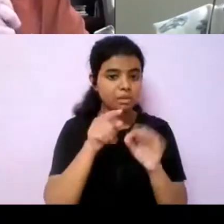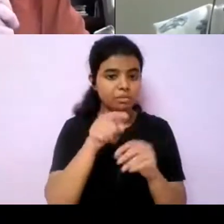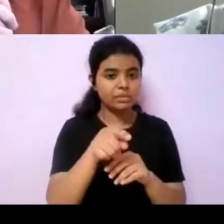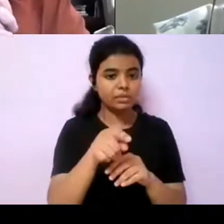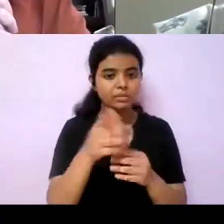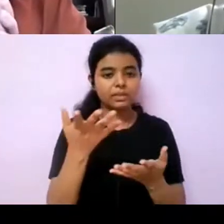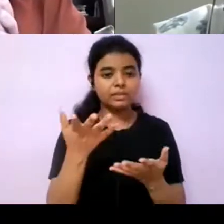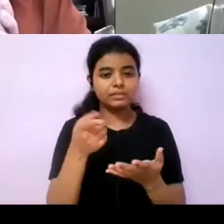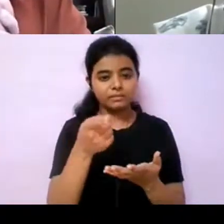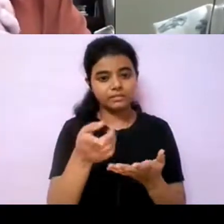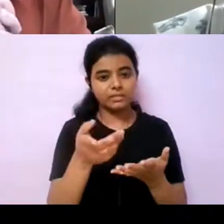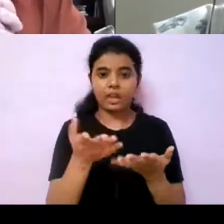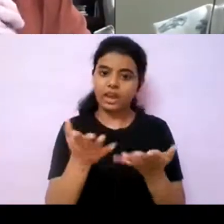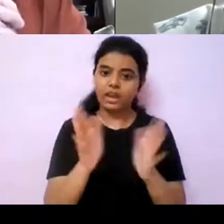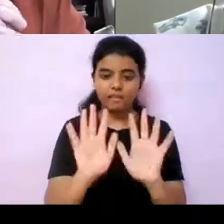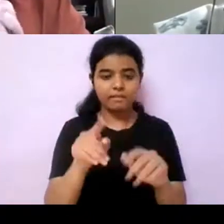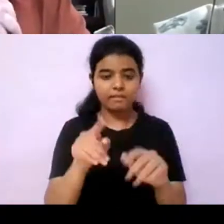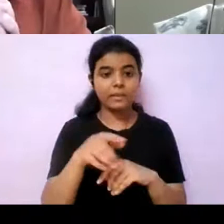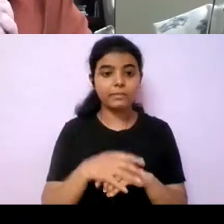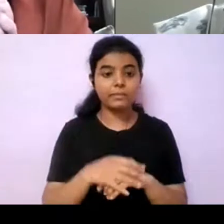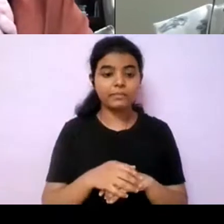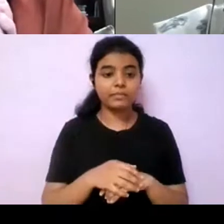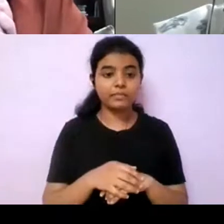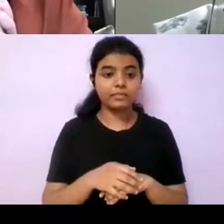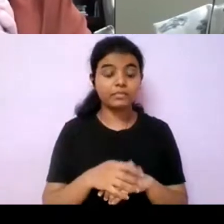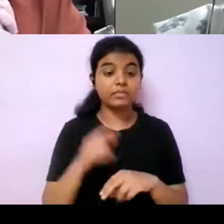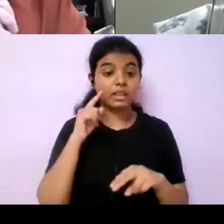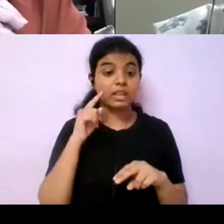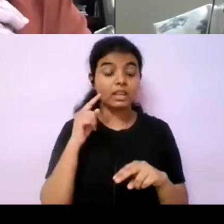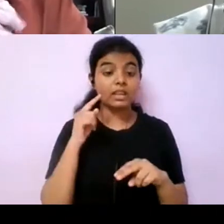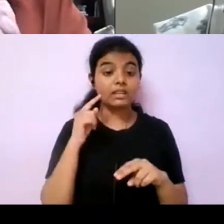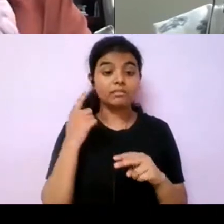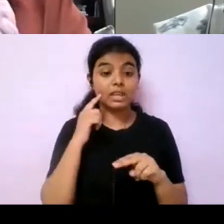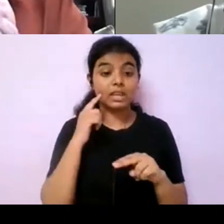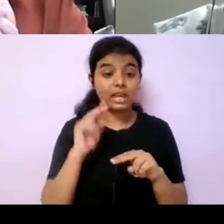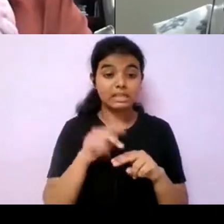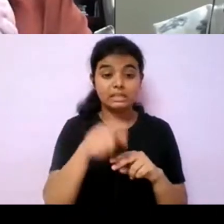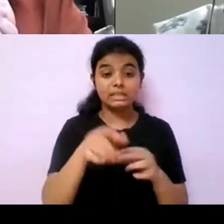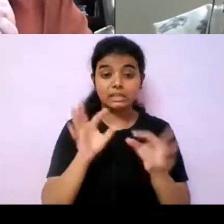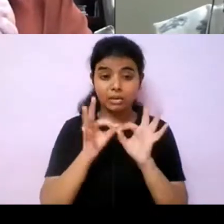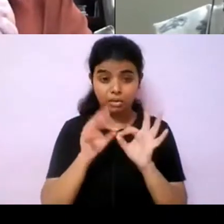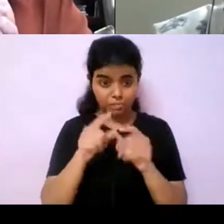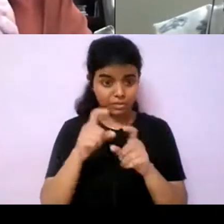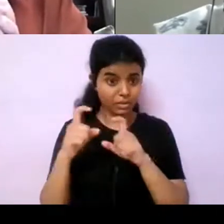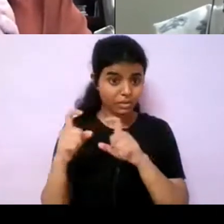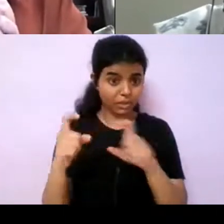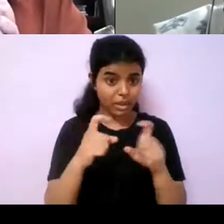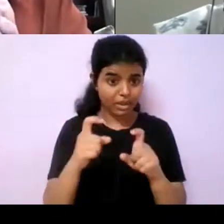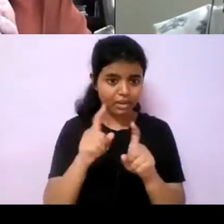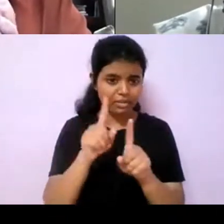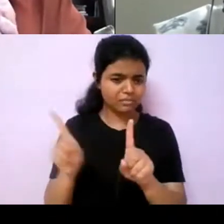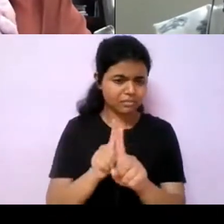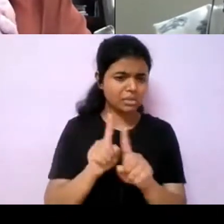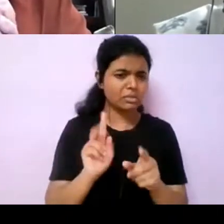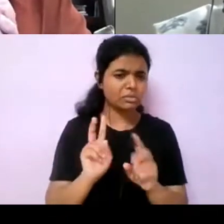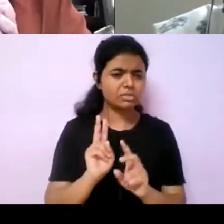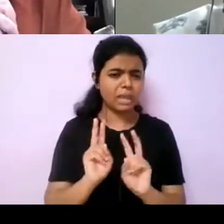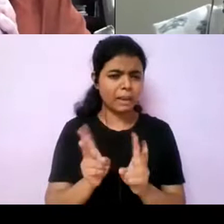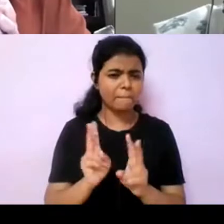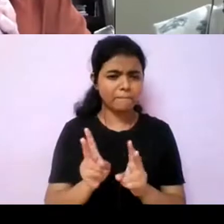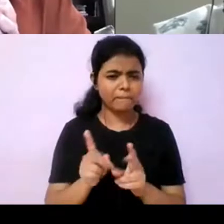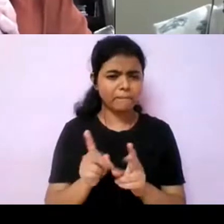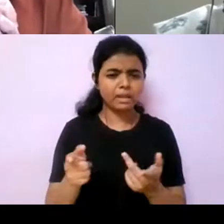see here on the screen. Is the interpreter a caregiver? And I've had